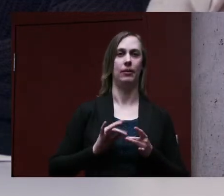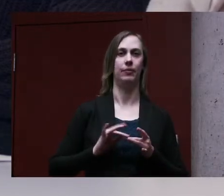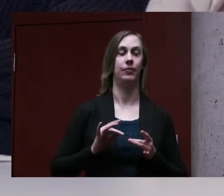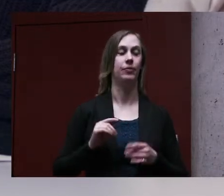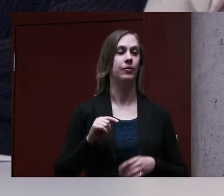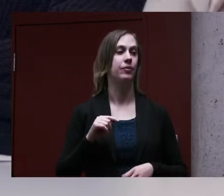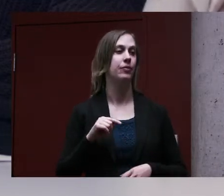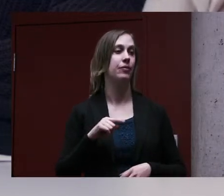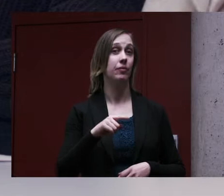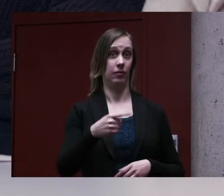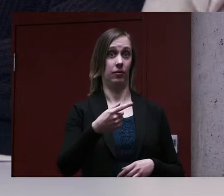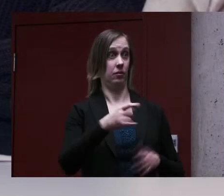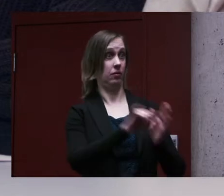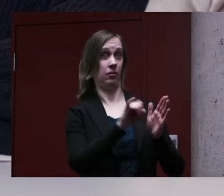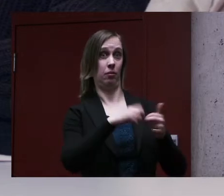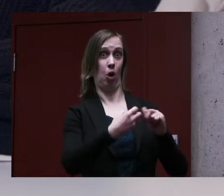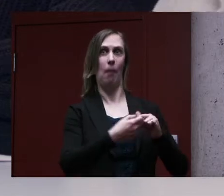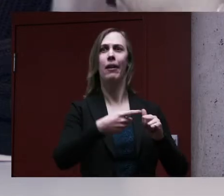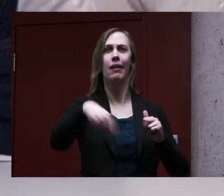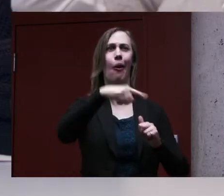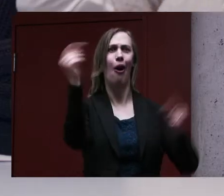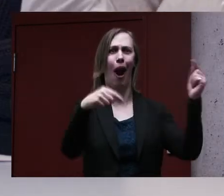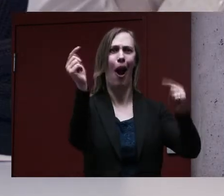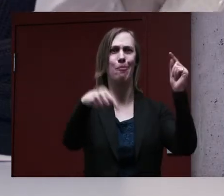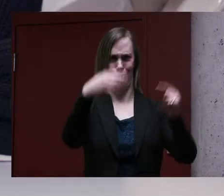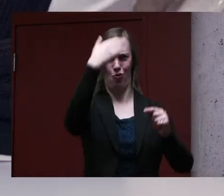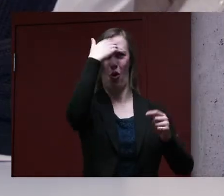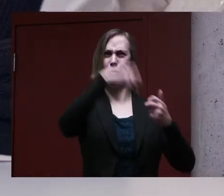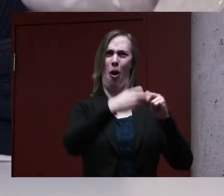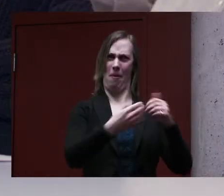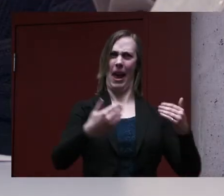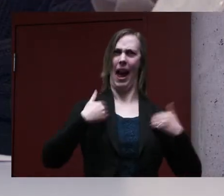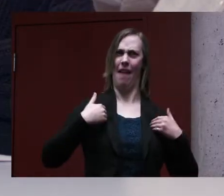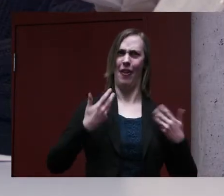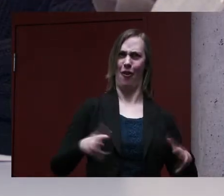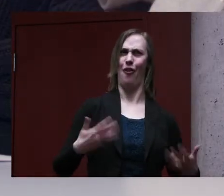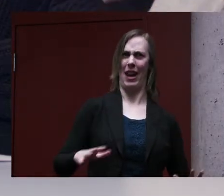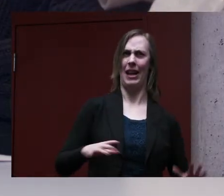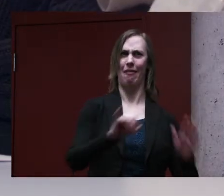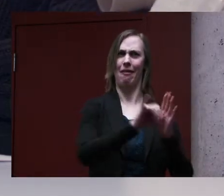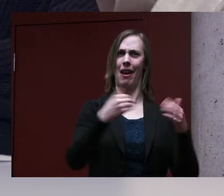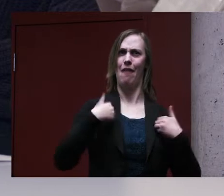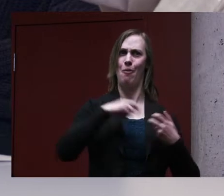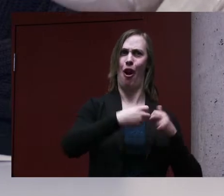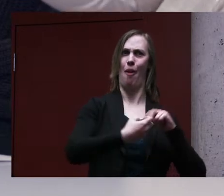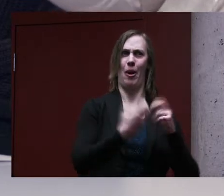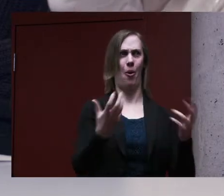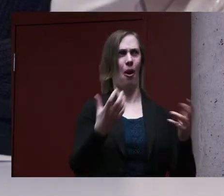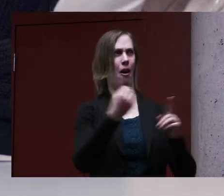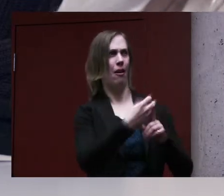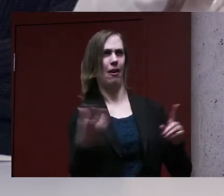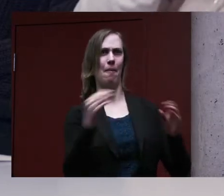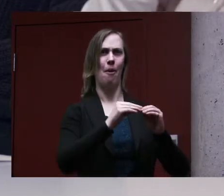about knowing what the problem is. You're all here because you know what the problem is, I assume, or that you want to learn more about it. And so I'm just saying that we're